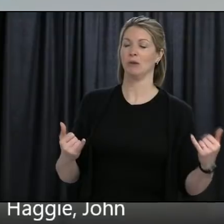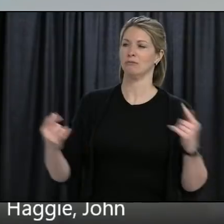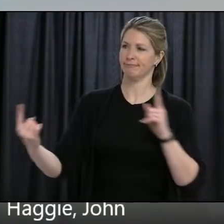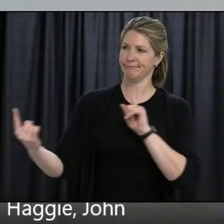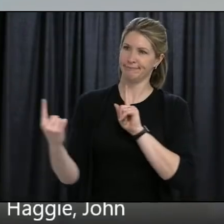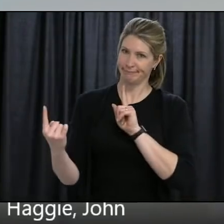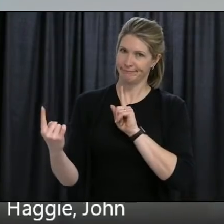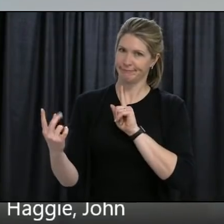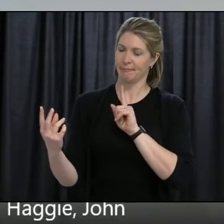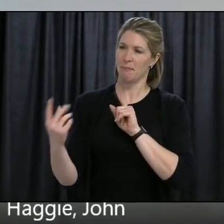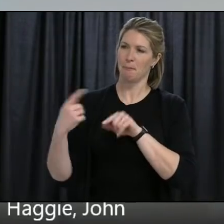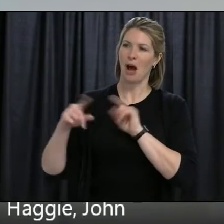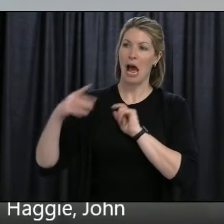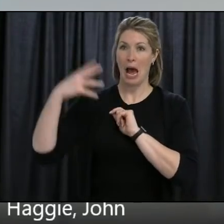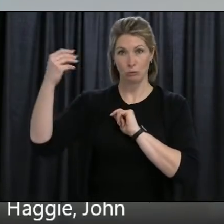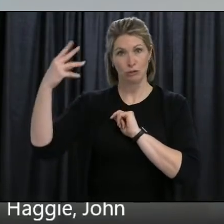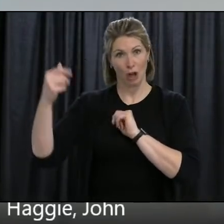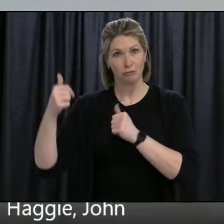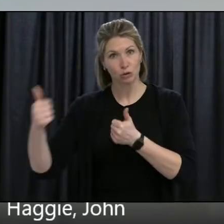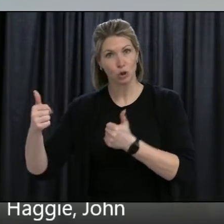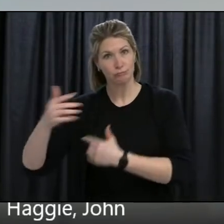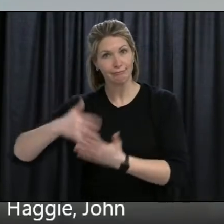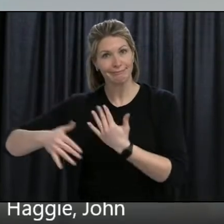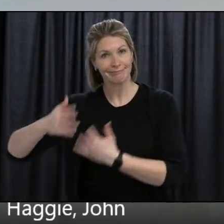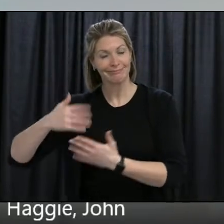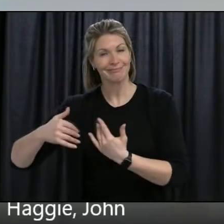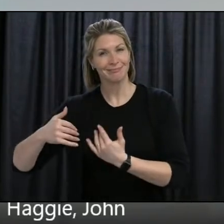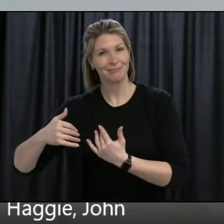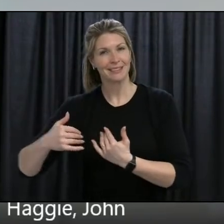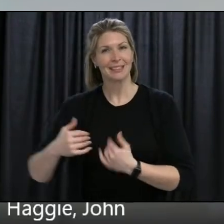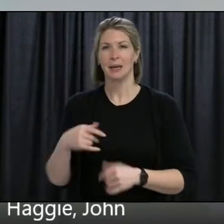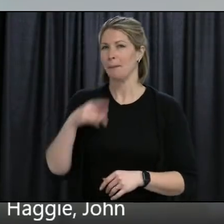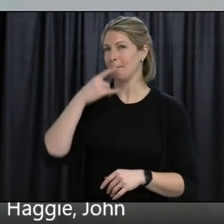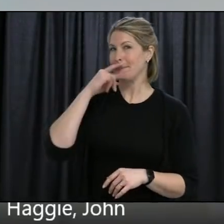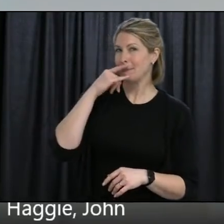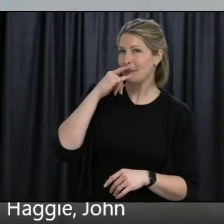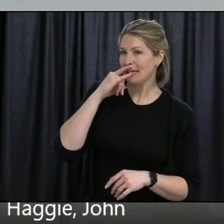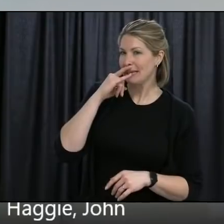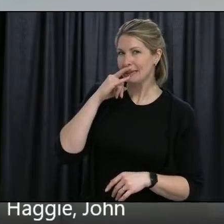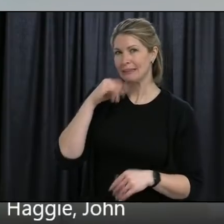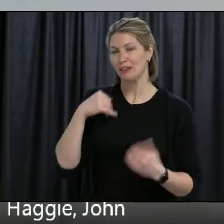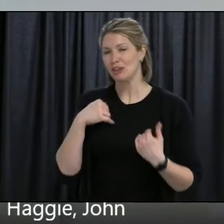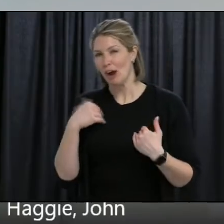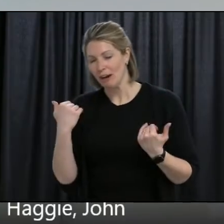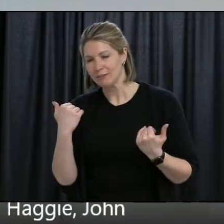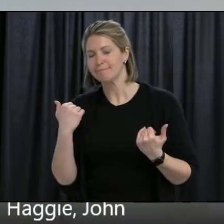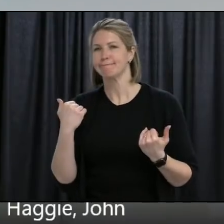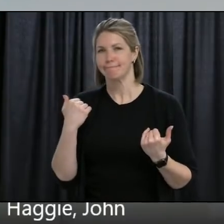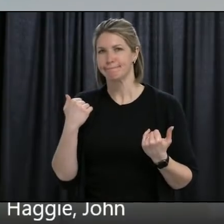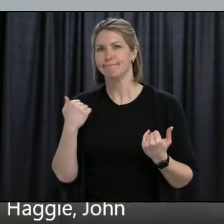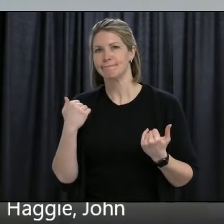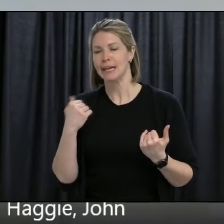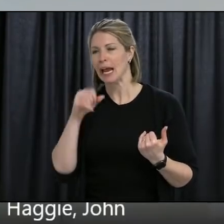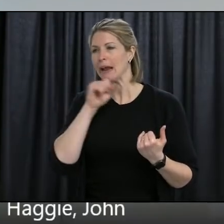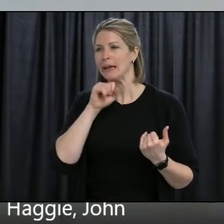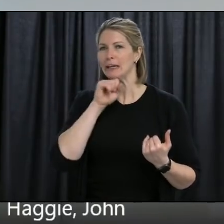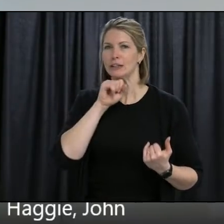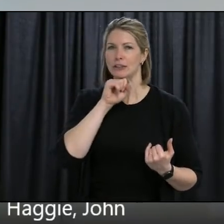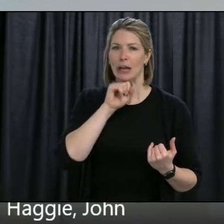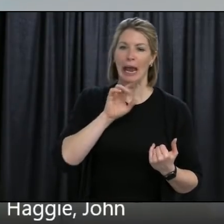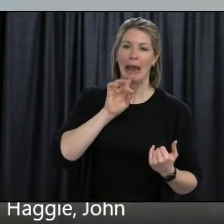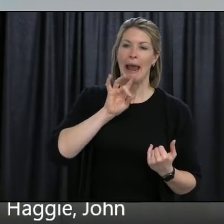that. But kids that age, and they're 8 and